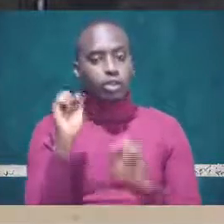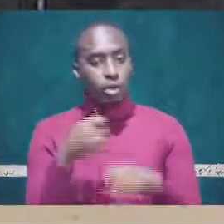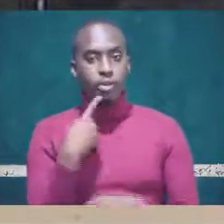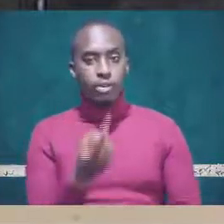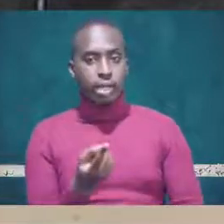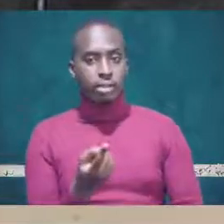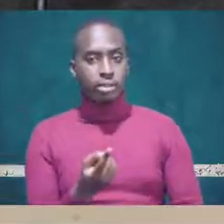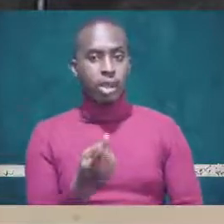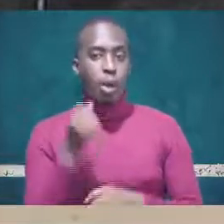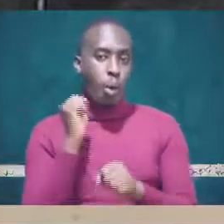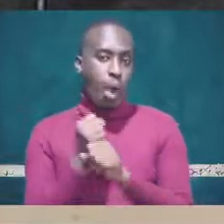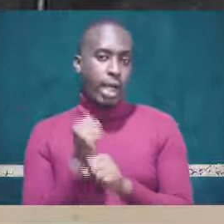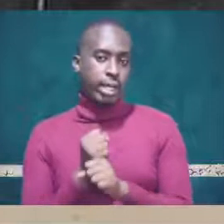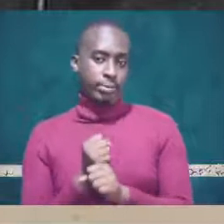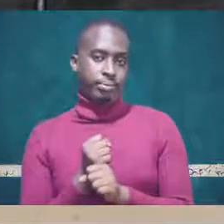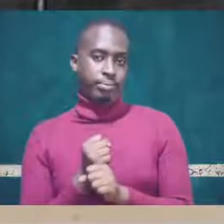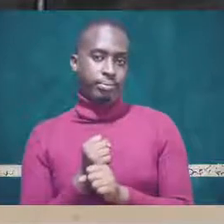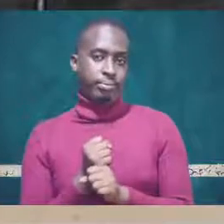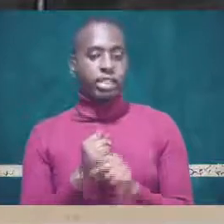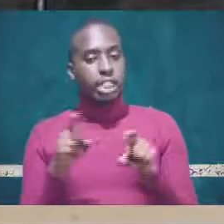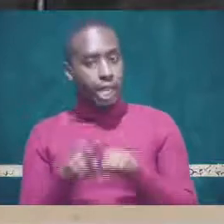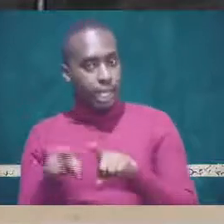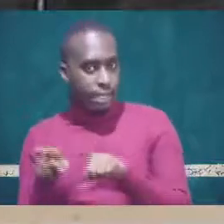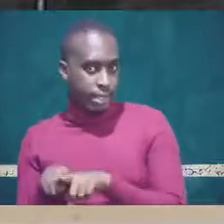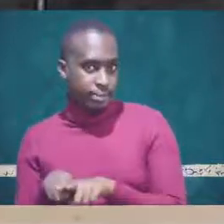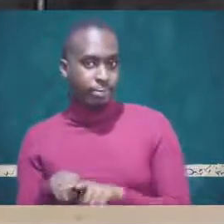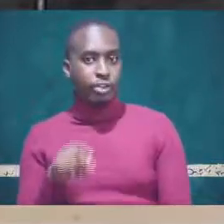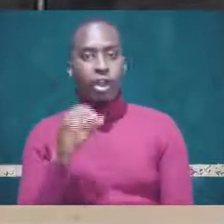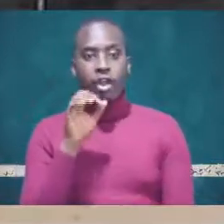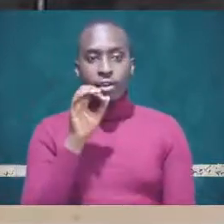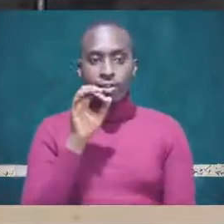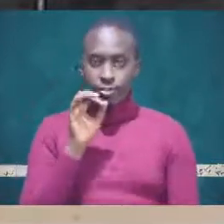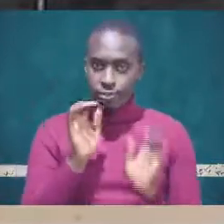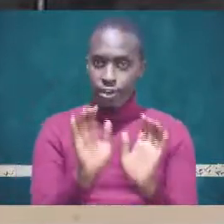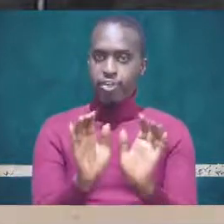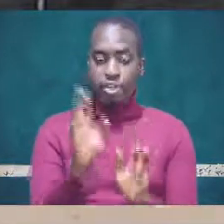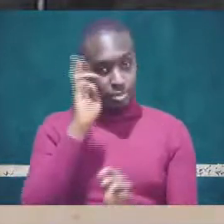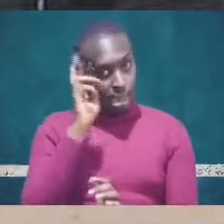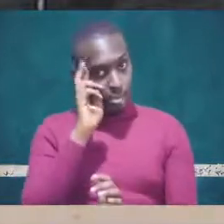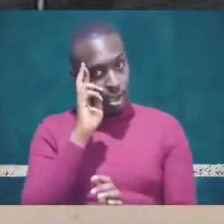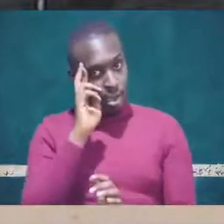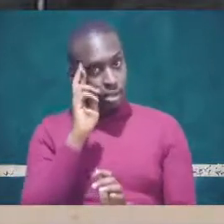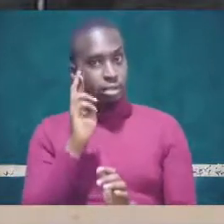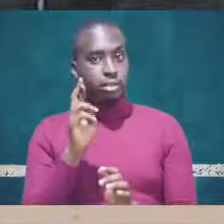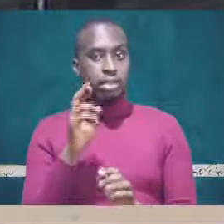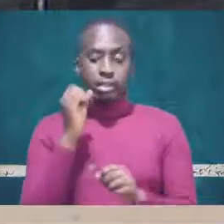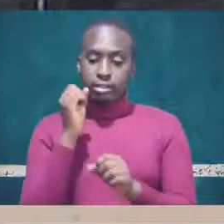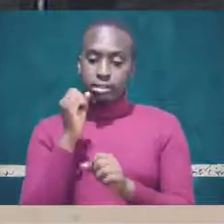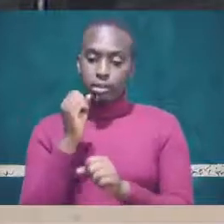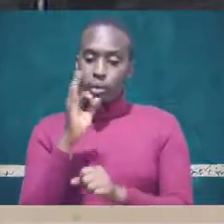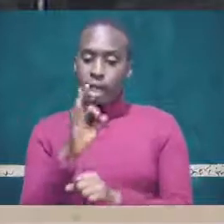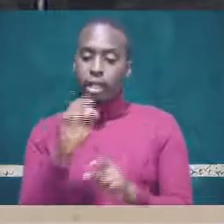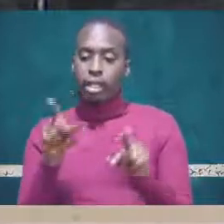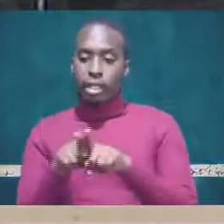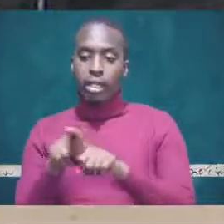say here that work done is equal to force. Remember the formula. Work done is force times